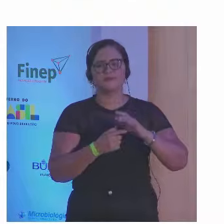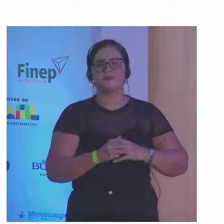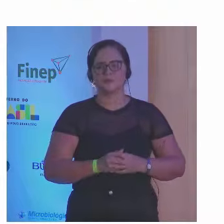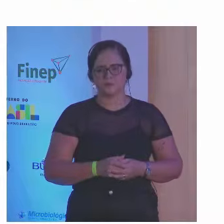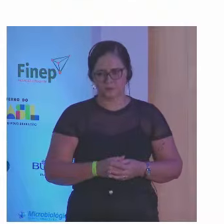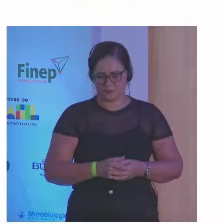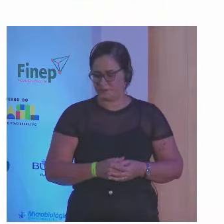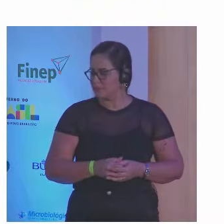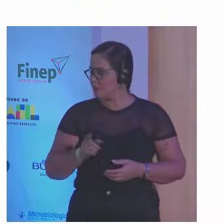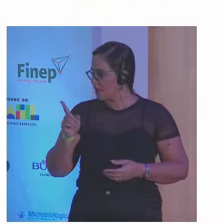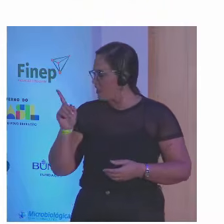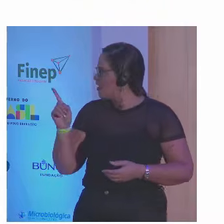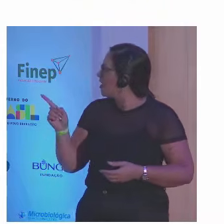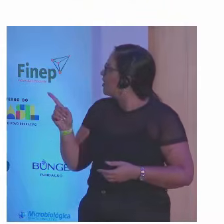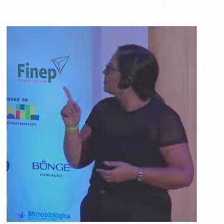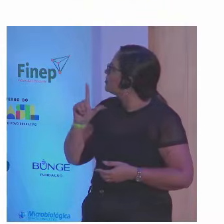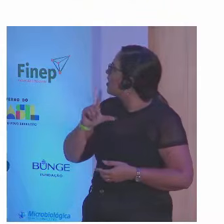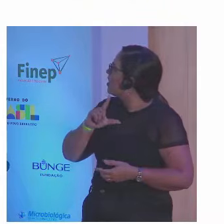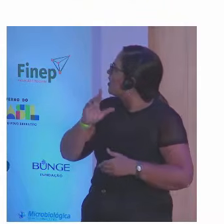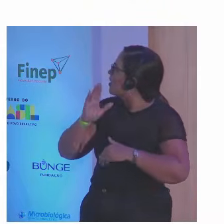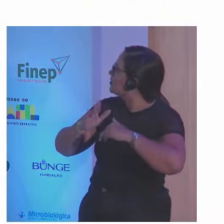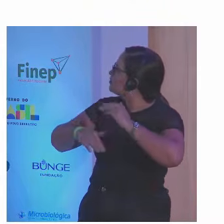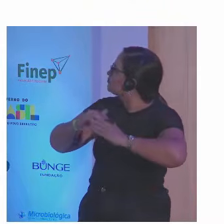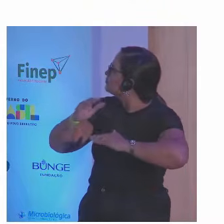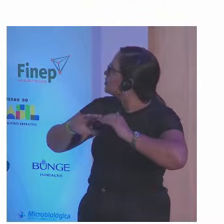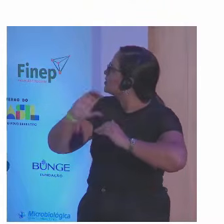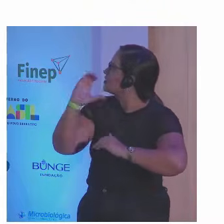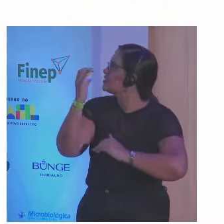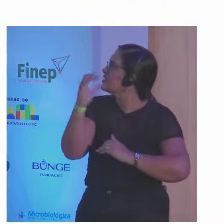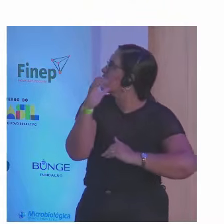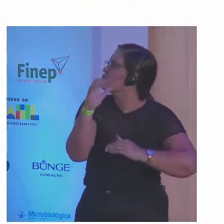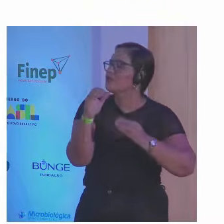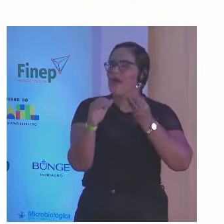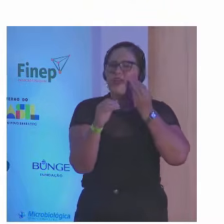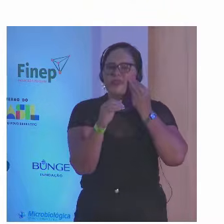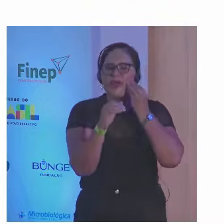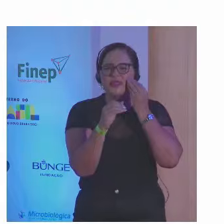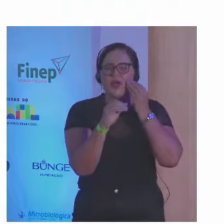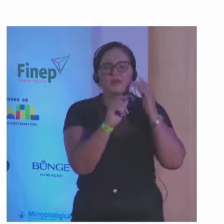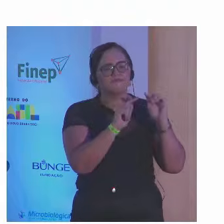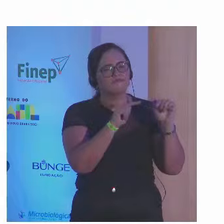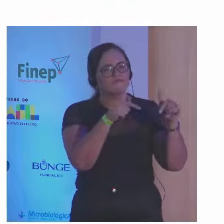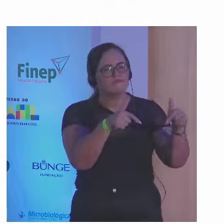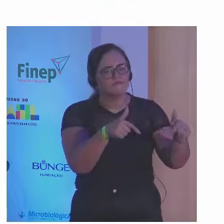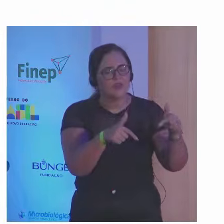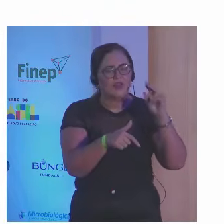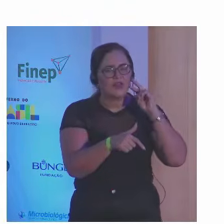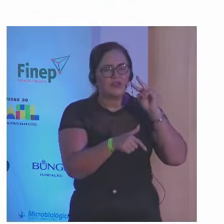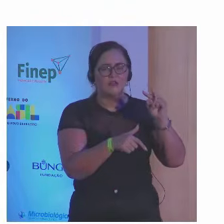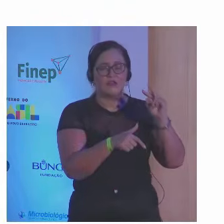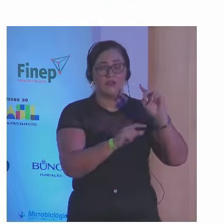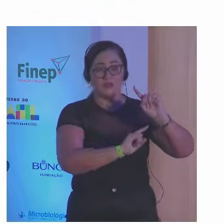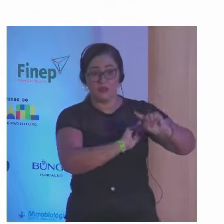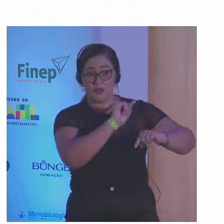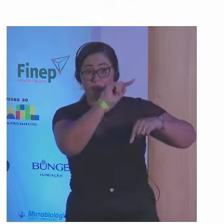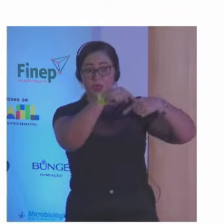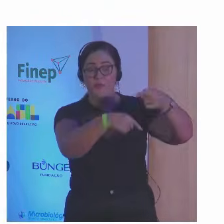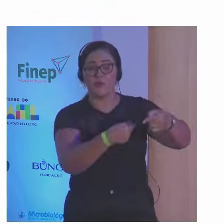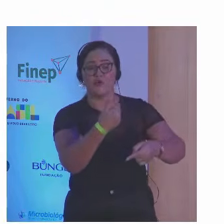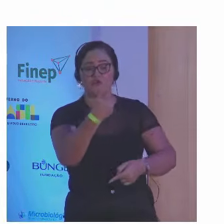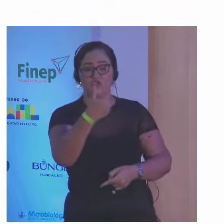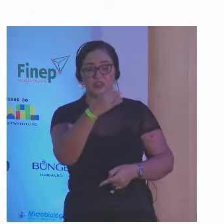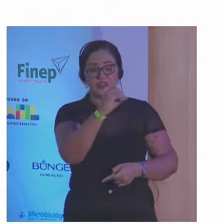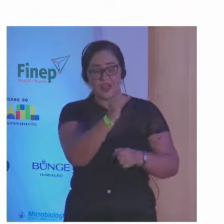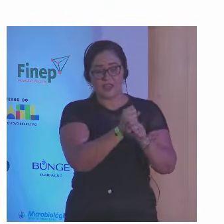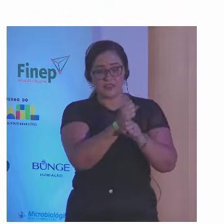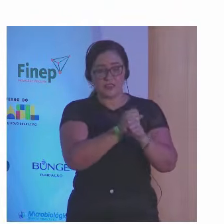to set up the things, trying to comparing the forecast, etc. And then after 10 years, we reached something that